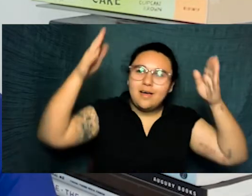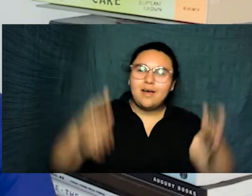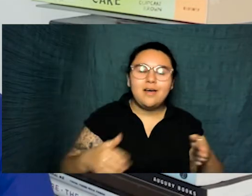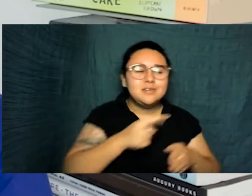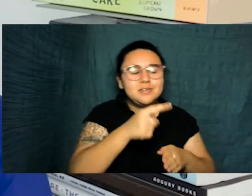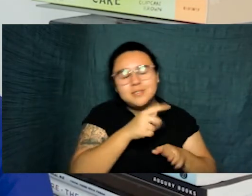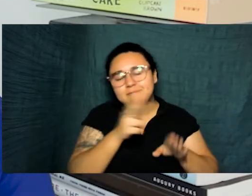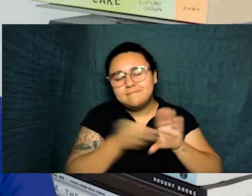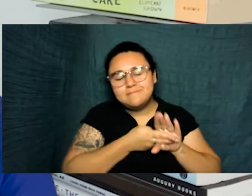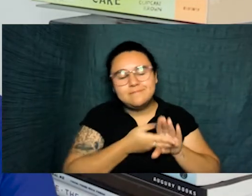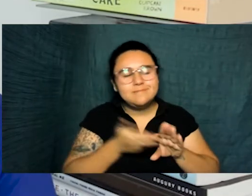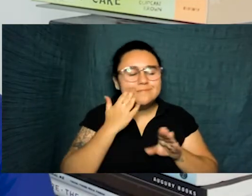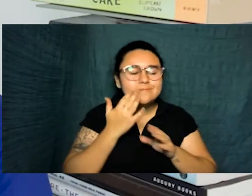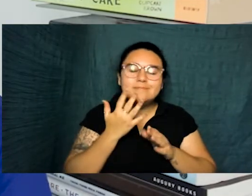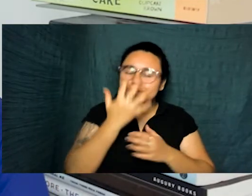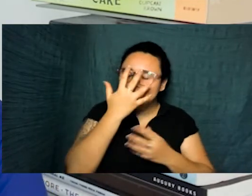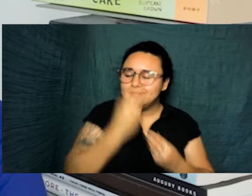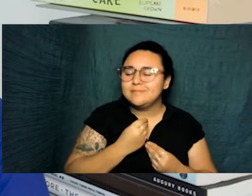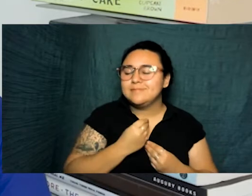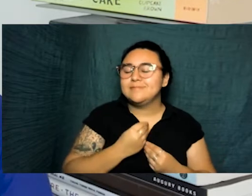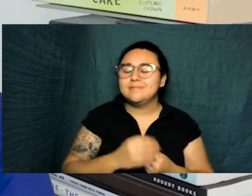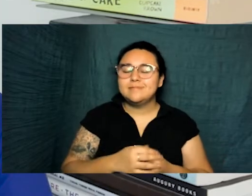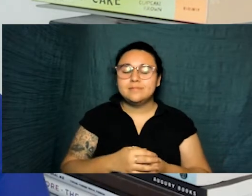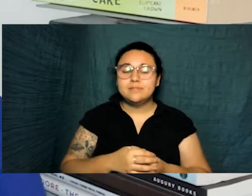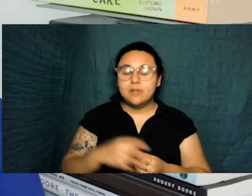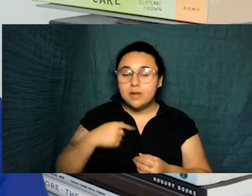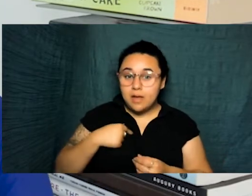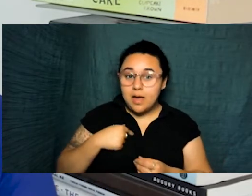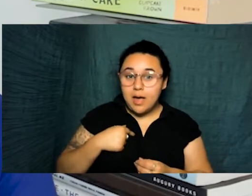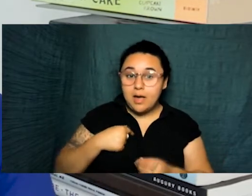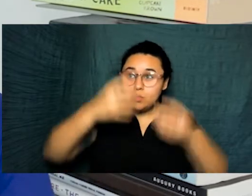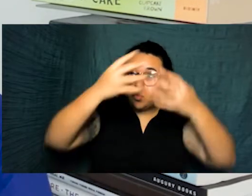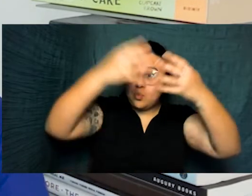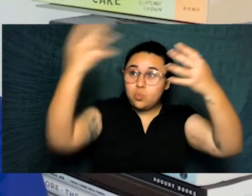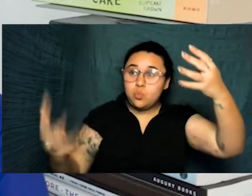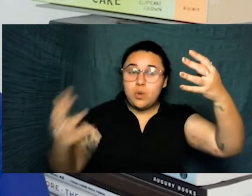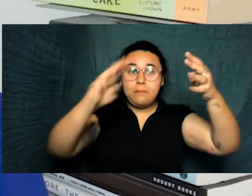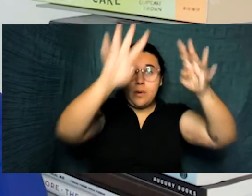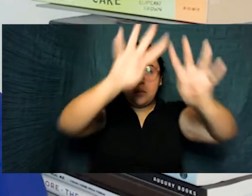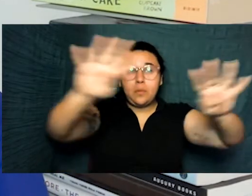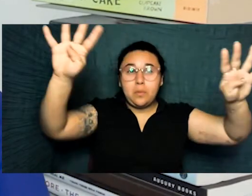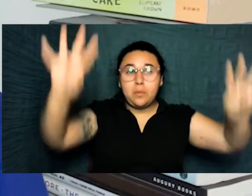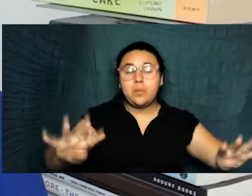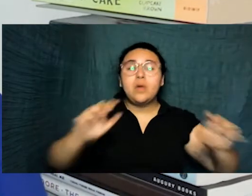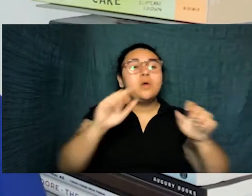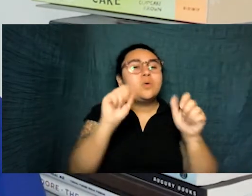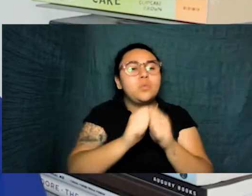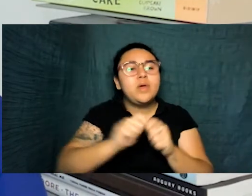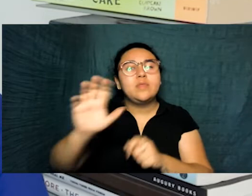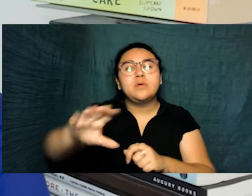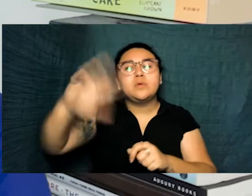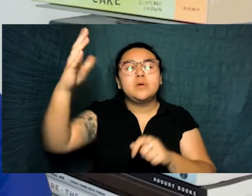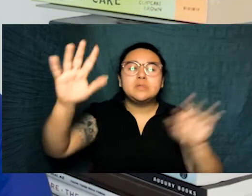asleep as I rigged rainbow curtains up to the drop-top ceiling with Christmas ribbon. She had no